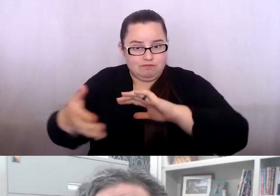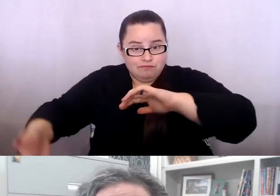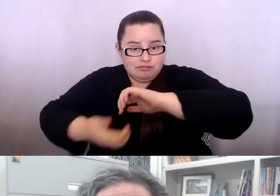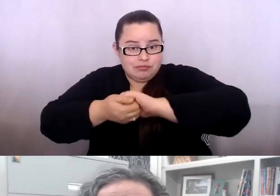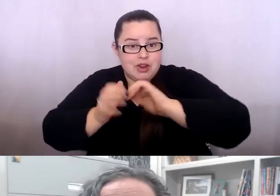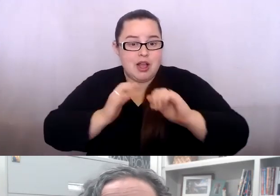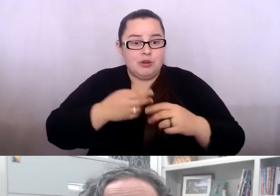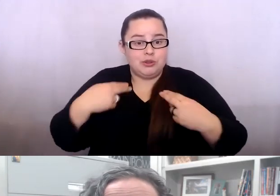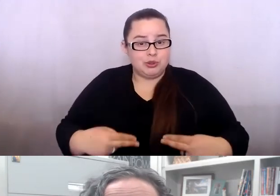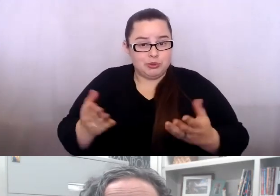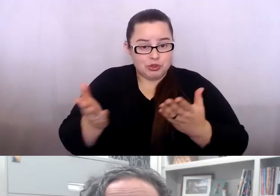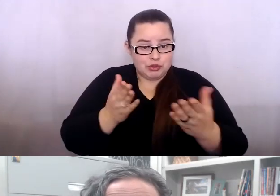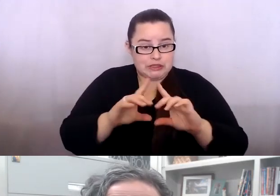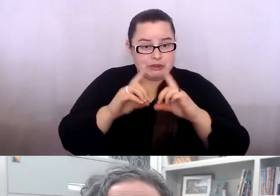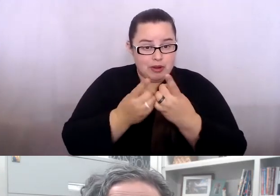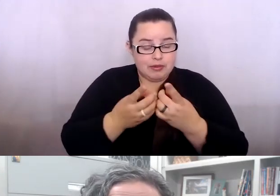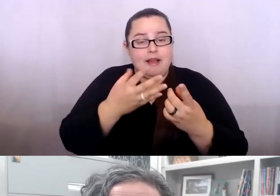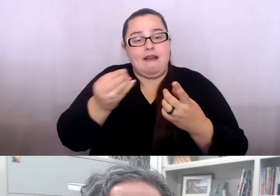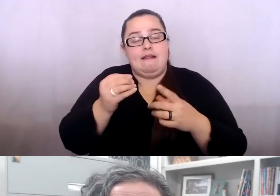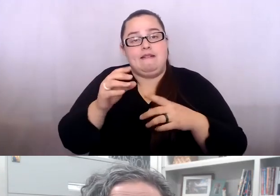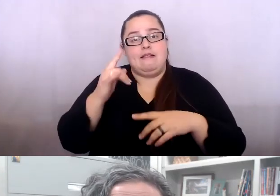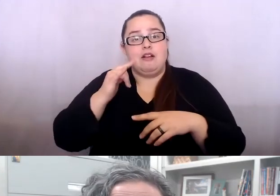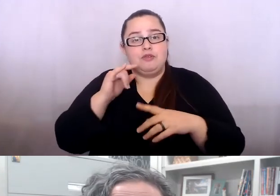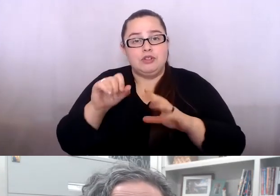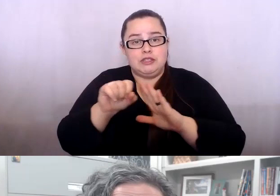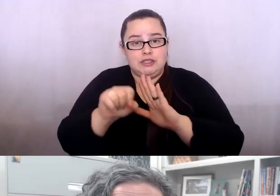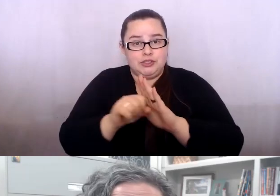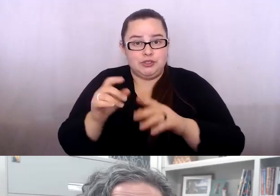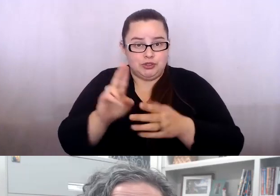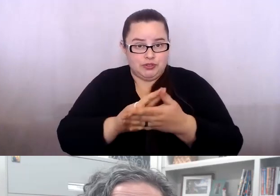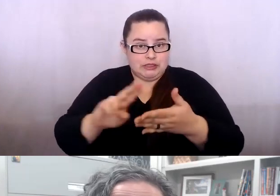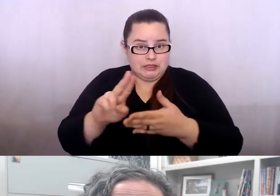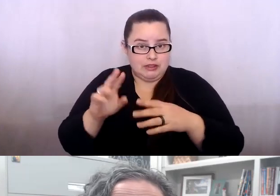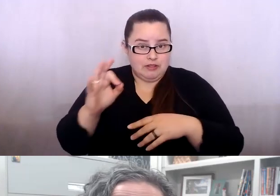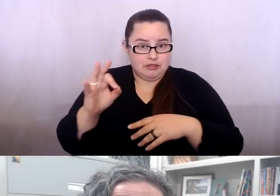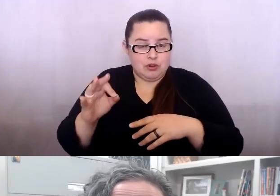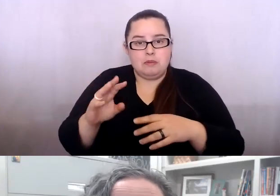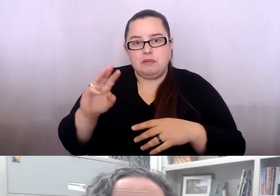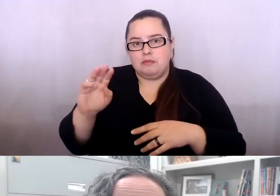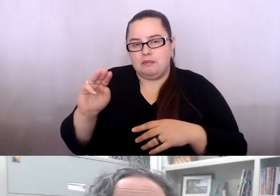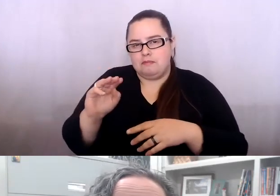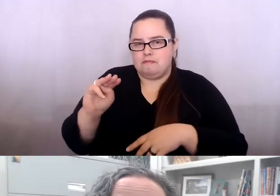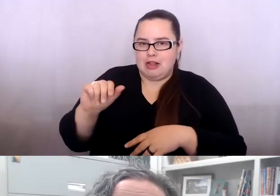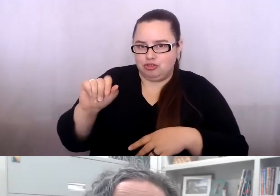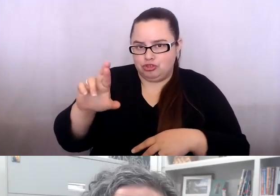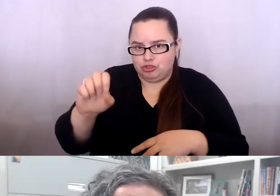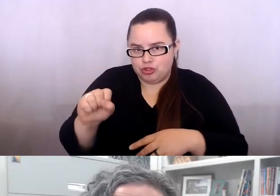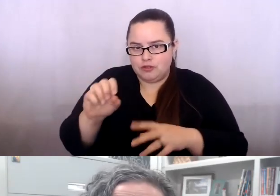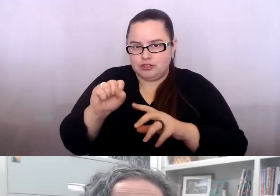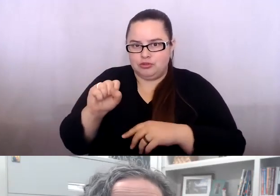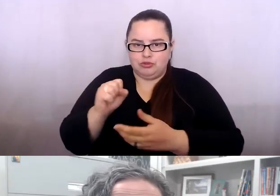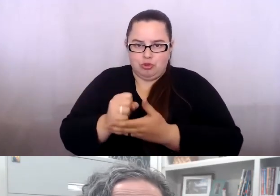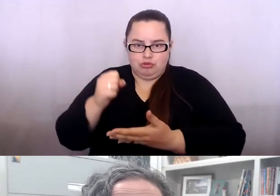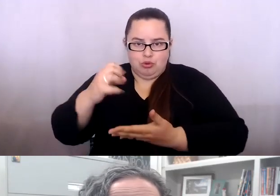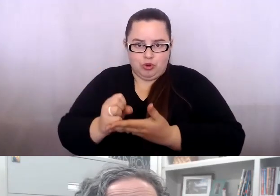Services Department and California State University Fresno's Masters of Social Work program. So if you ever